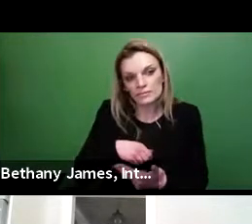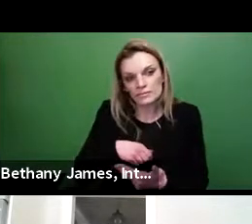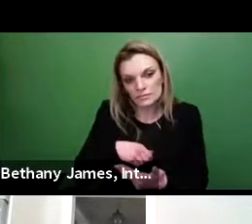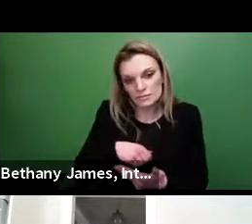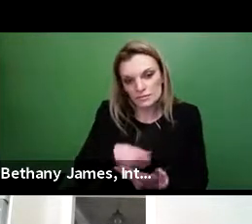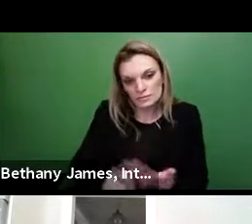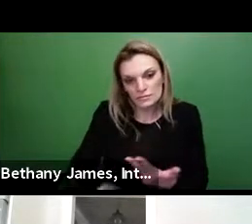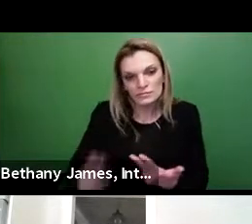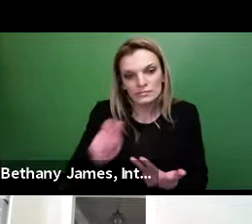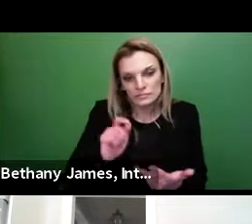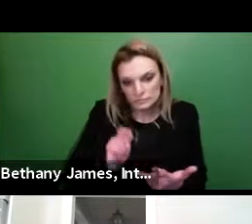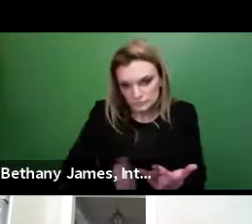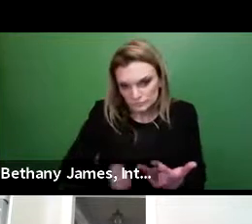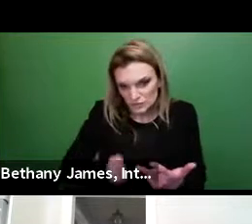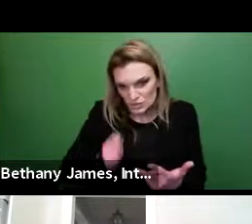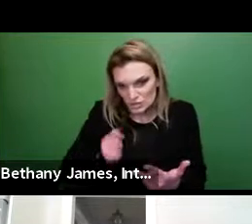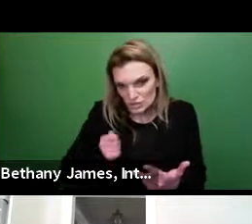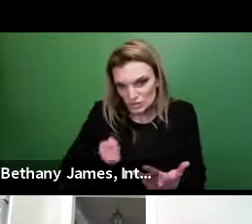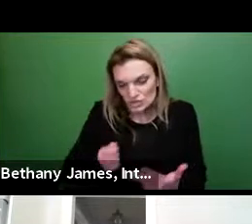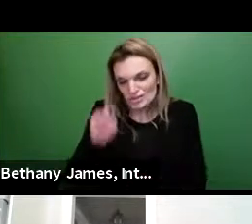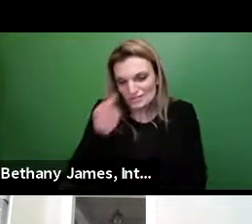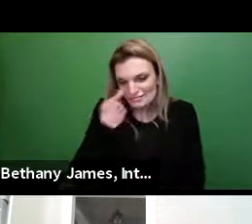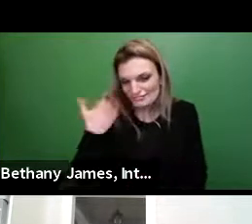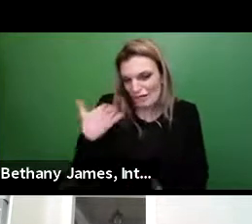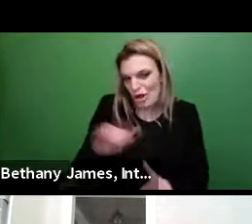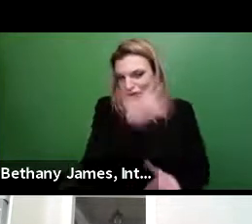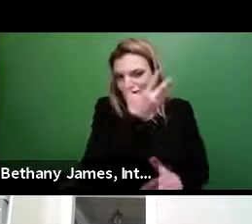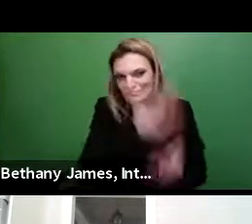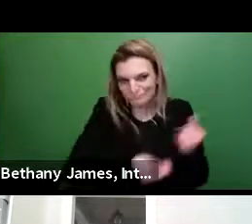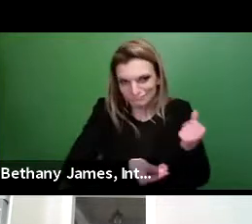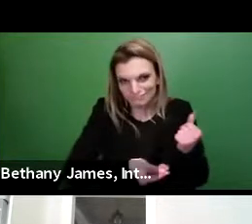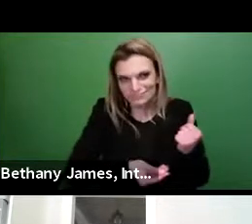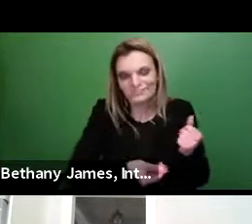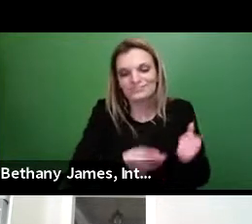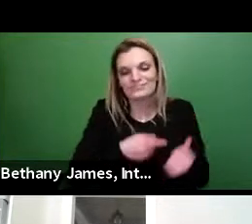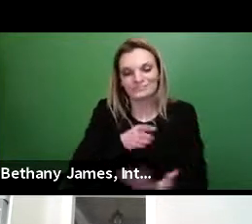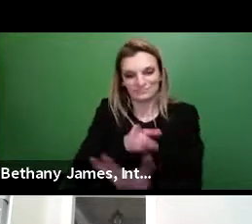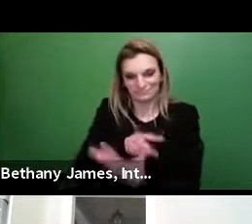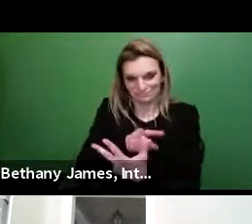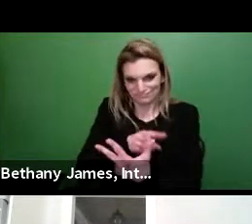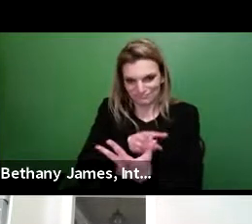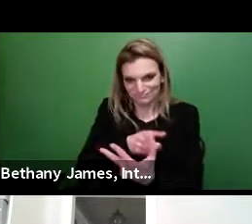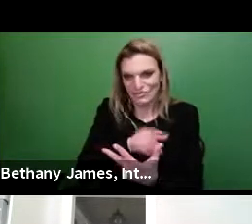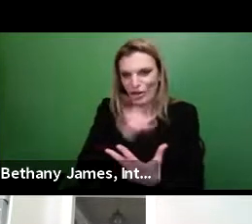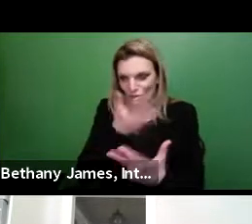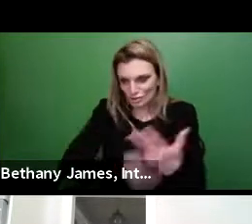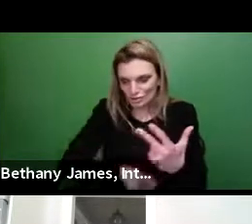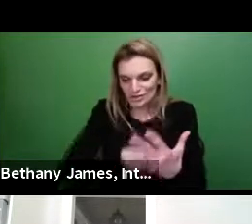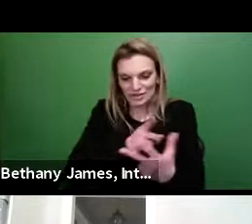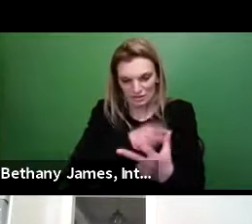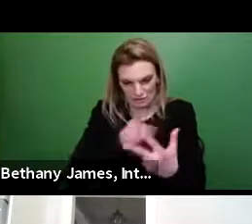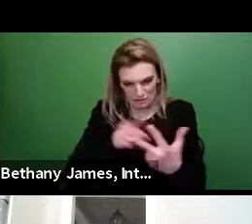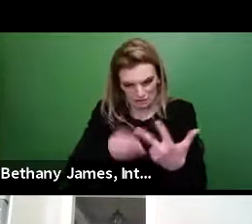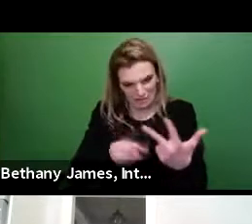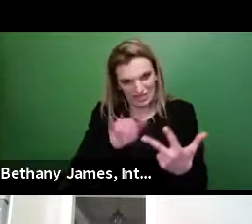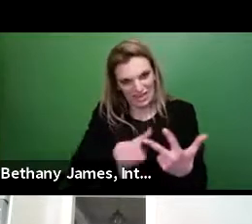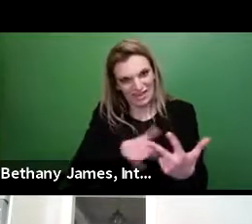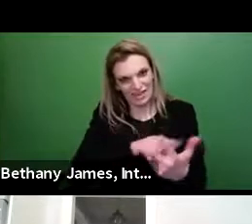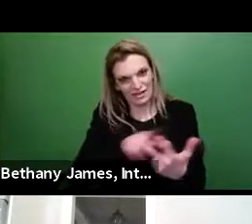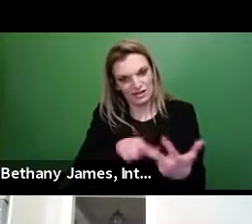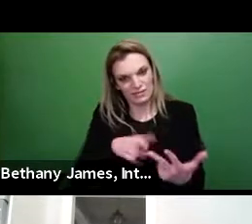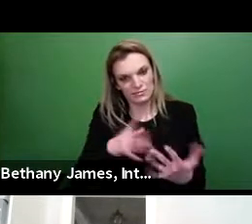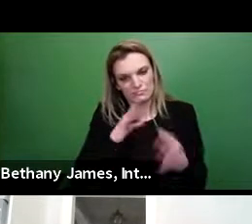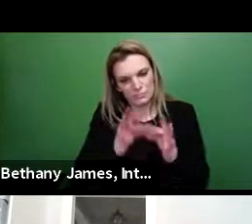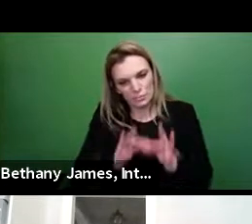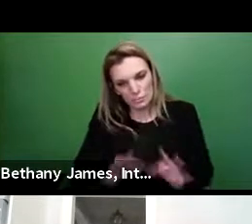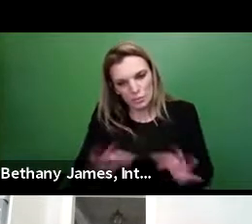Torres very recently. And he fit that fabric, too. They were all a very